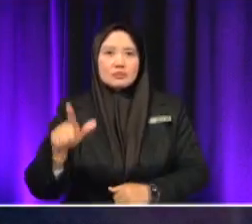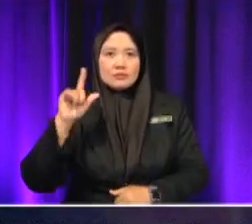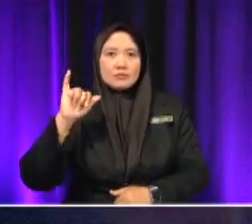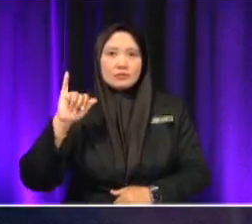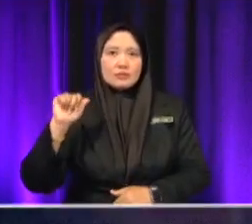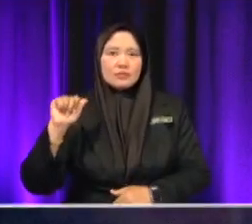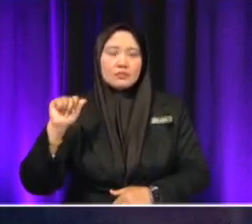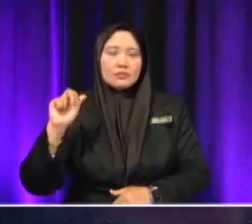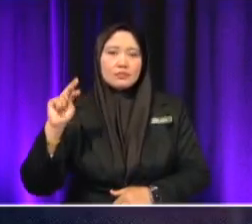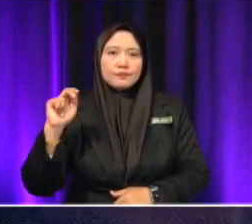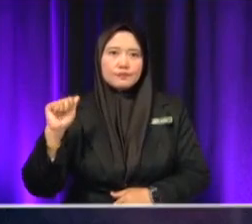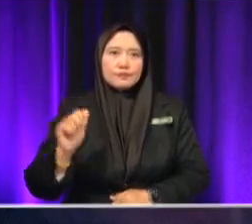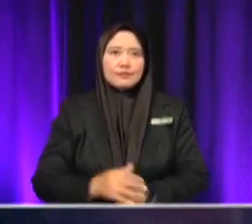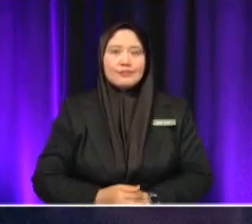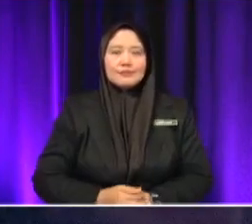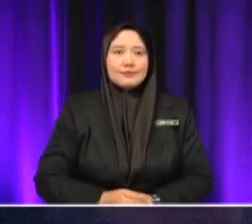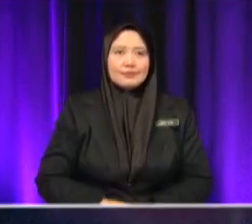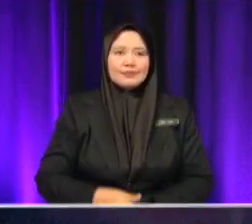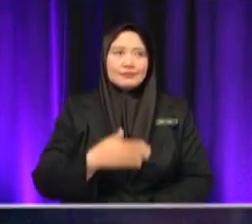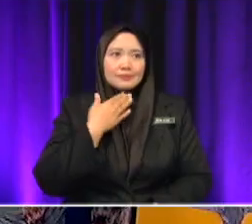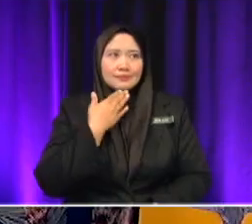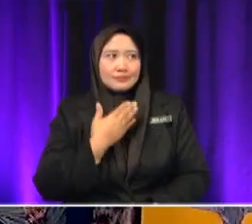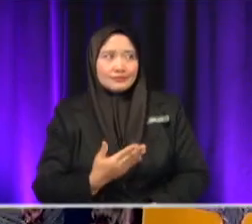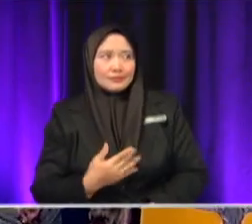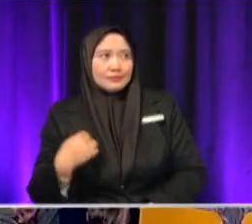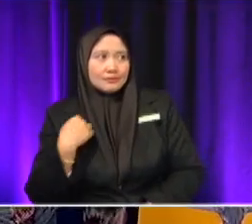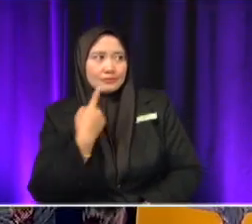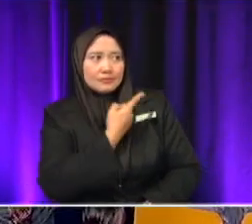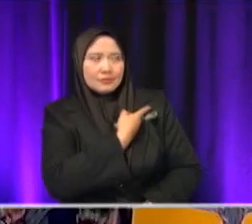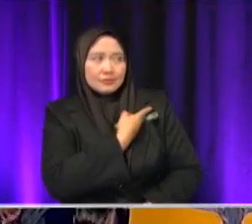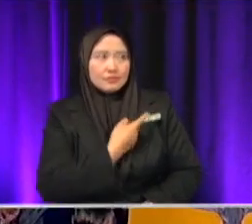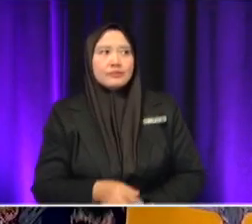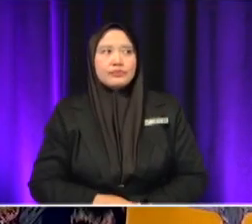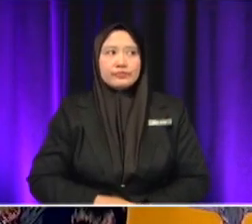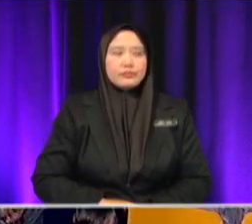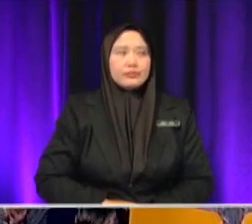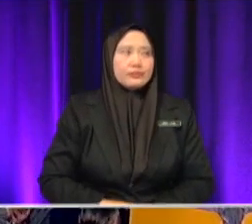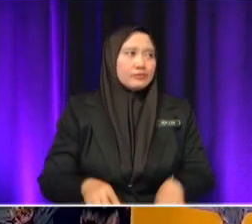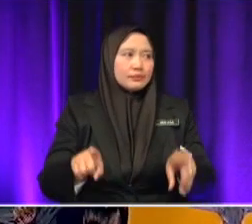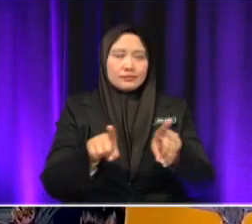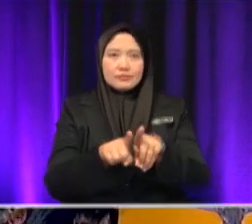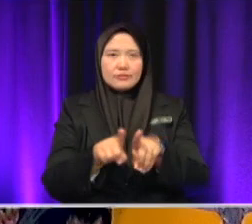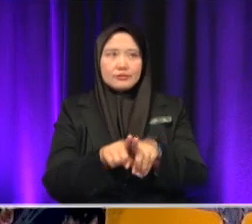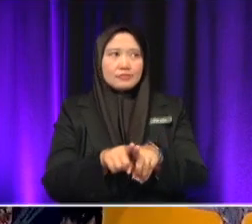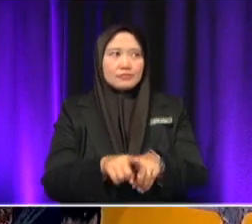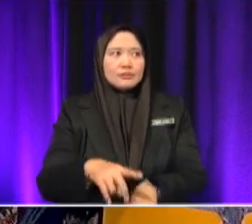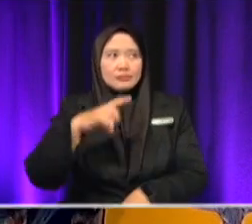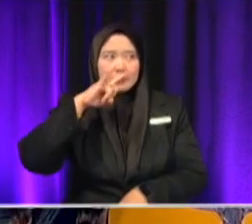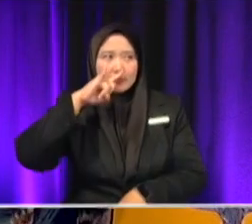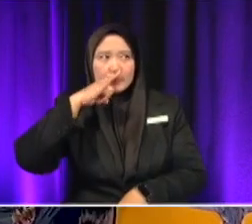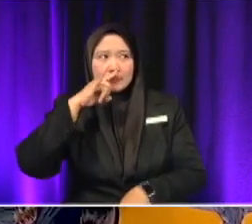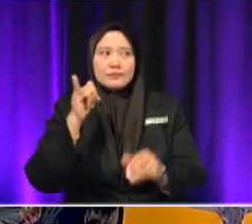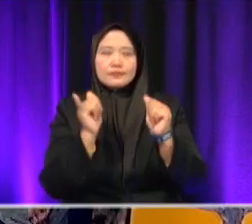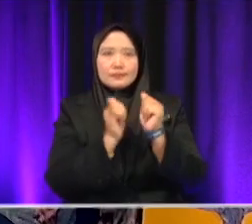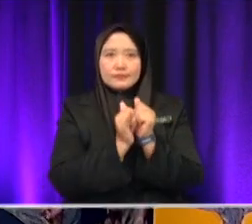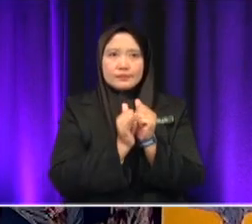segment, teacher? Okay, thank you, Shakira. So our segment is actually entitled Kids with a Conscience. So that's our main title for today.